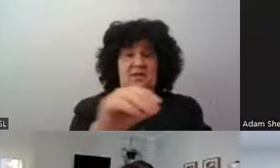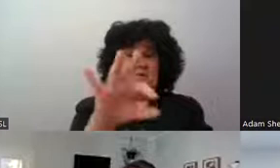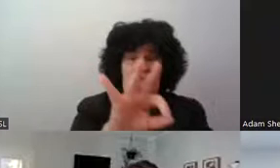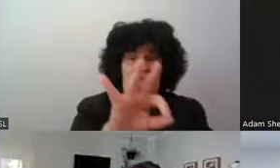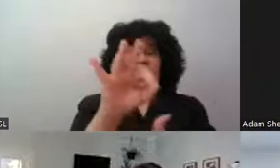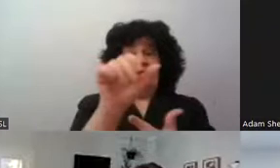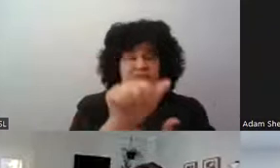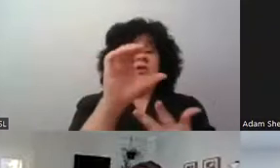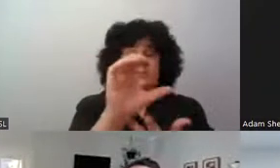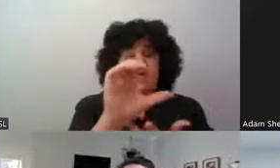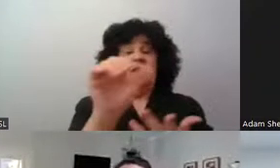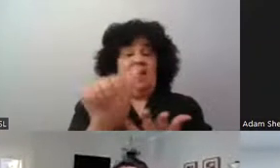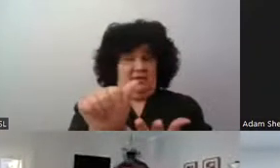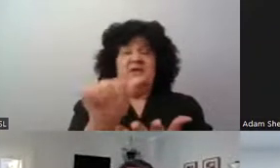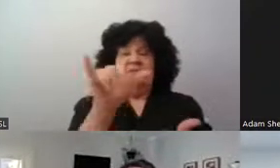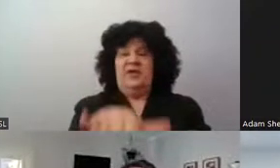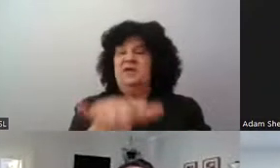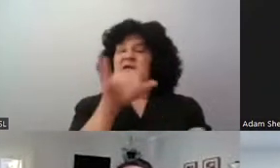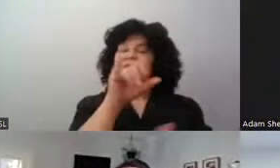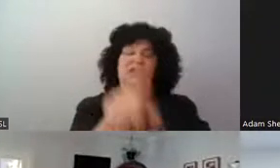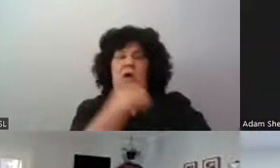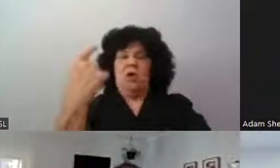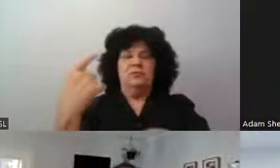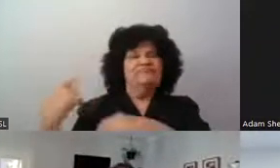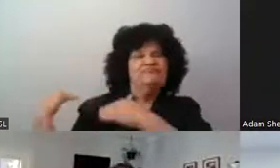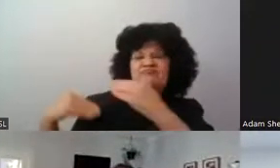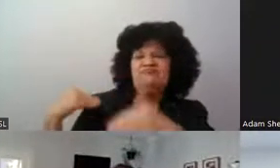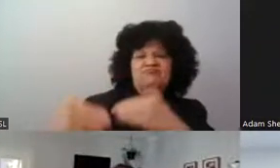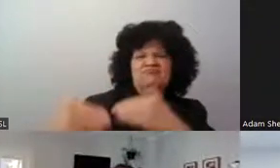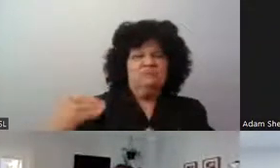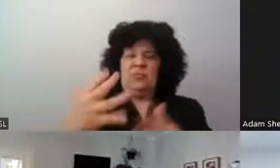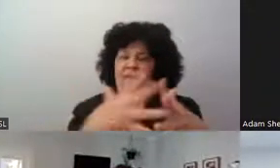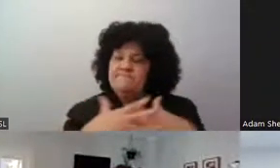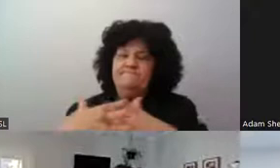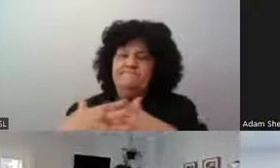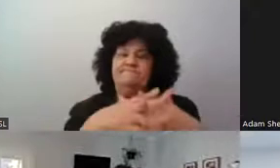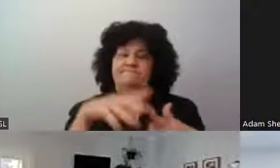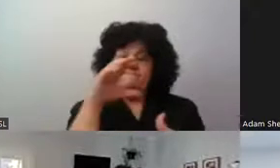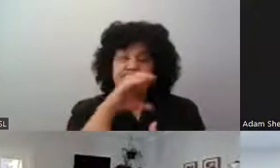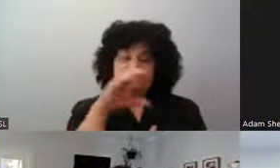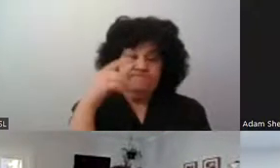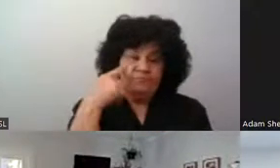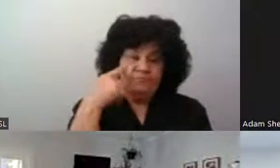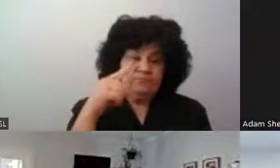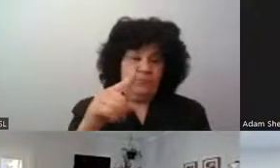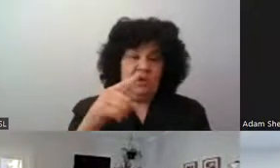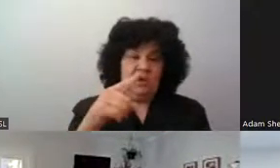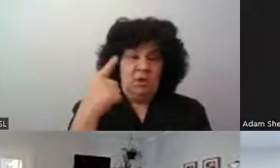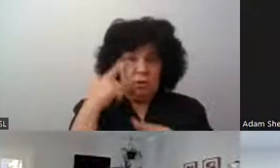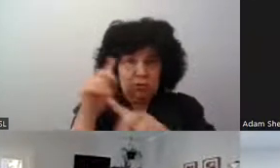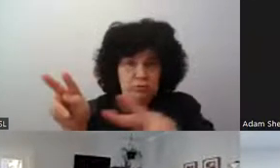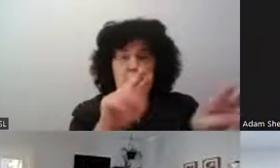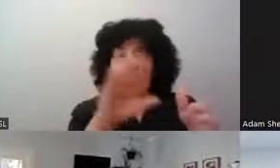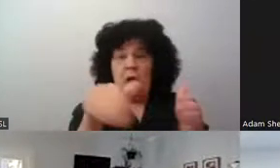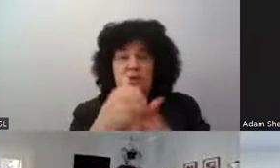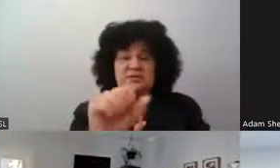is a longstanding American tradition of looking for objective and expert advice from all sectors of society. And we're using